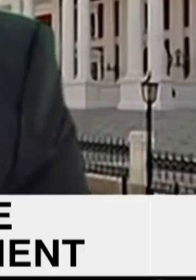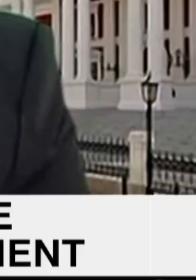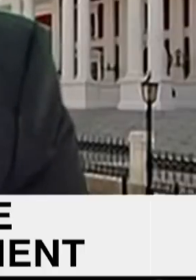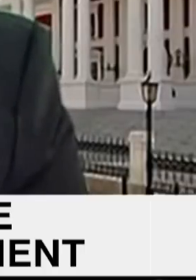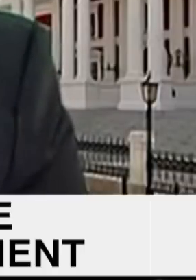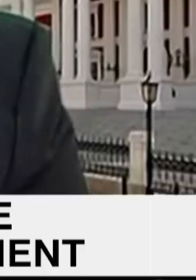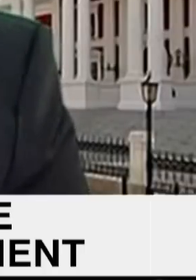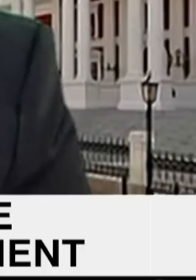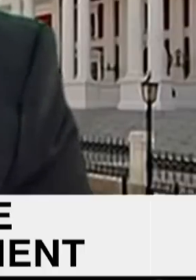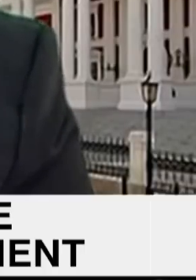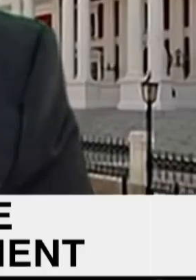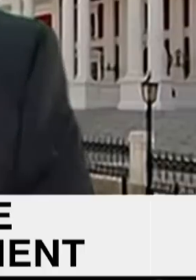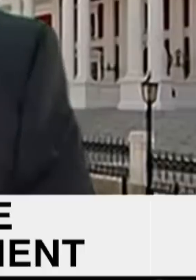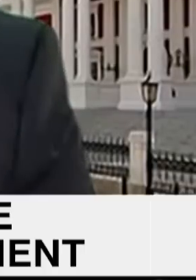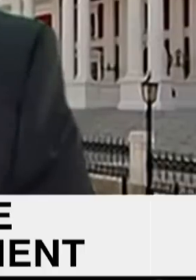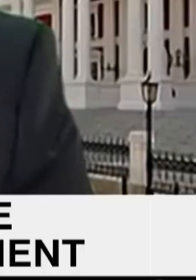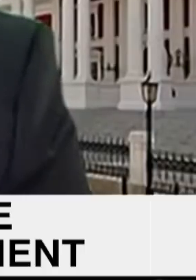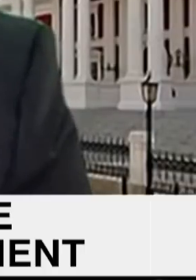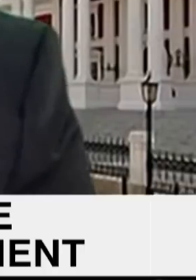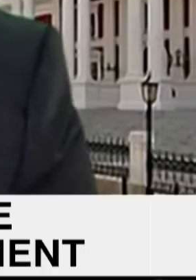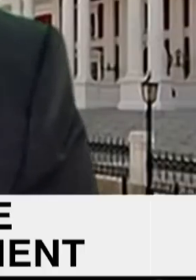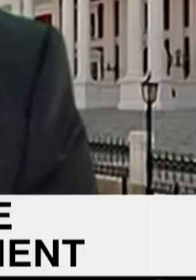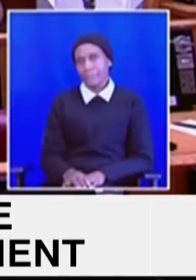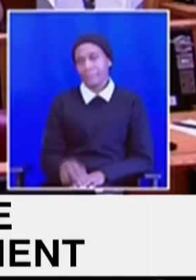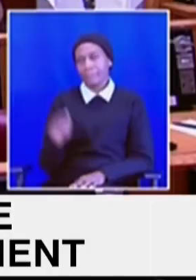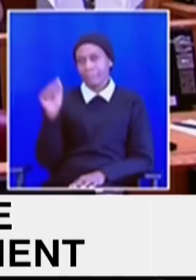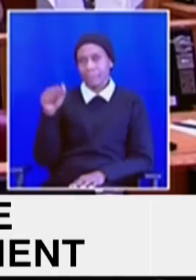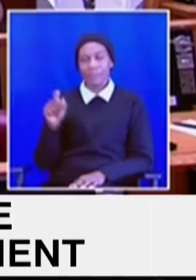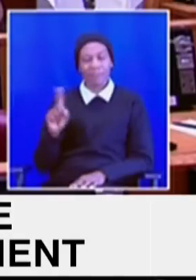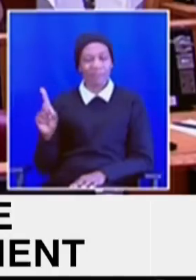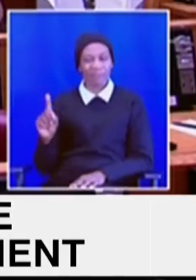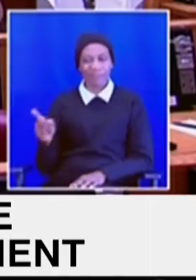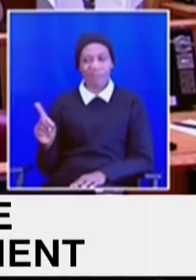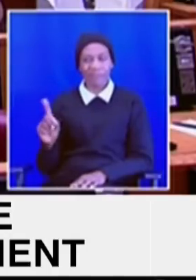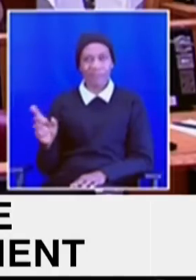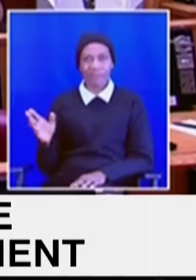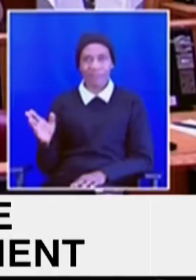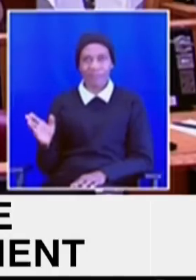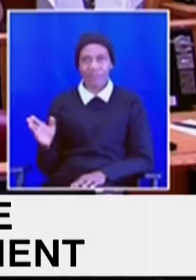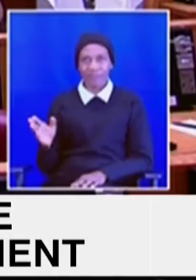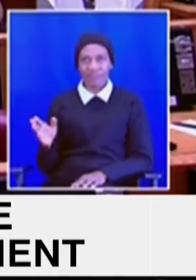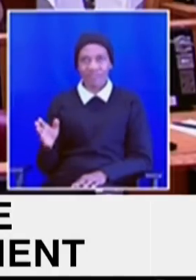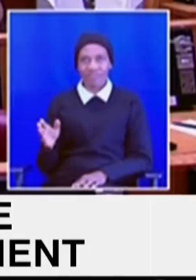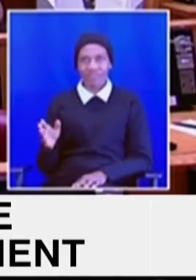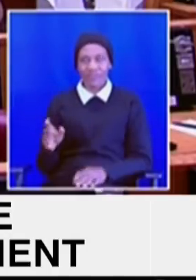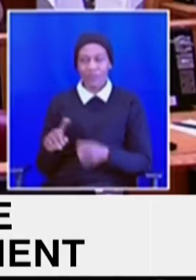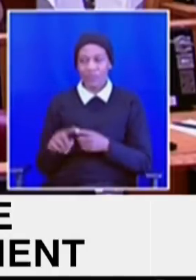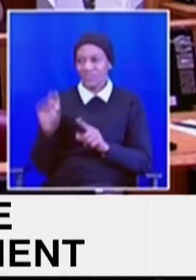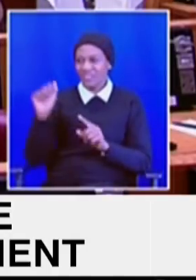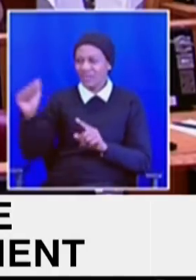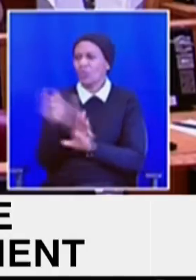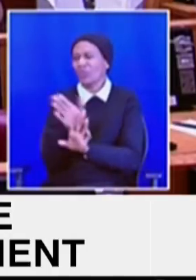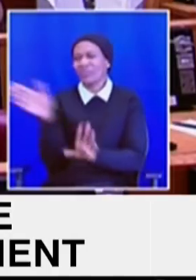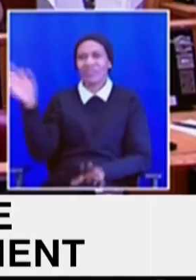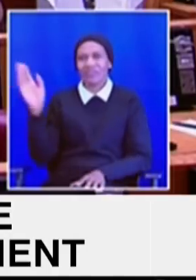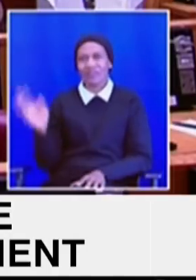of coalition partners. Yeah, no, Thank you. Unfortunately, that's not the point of order, Honourable